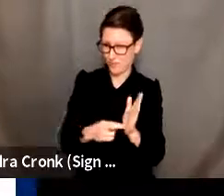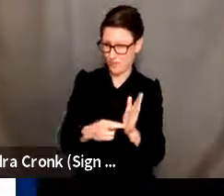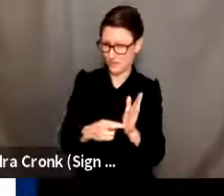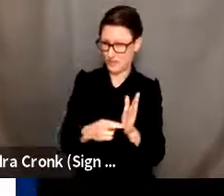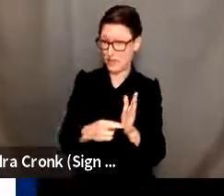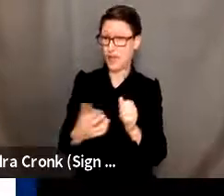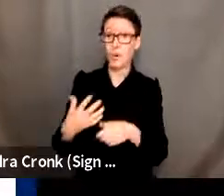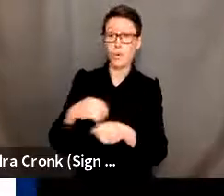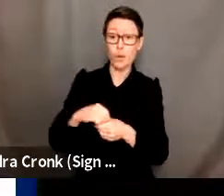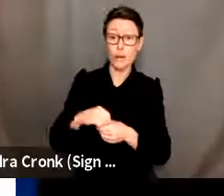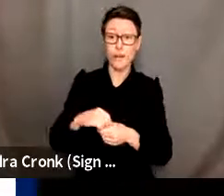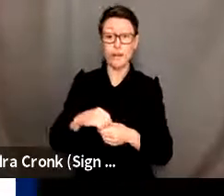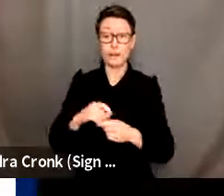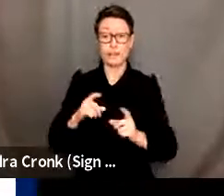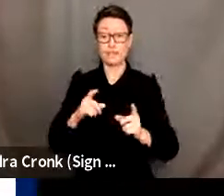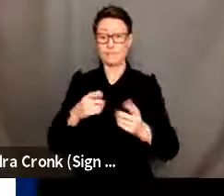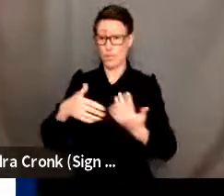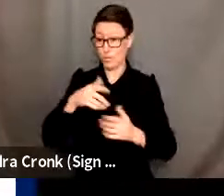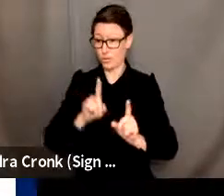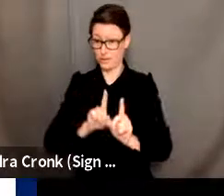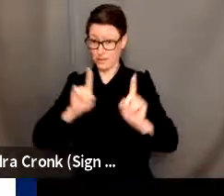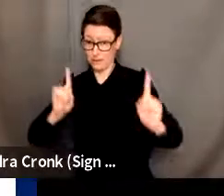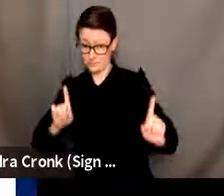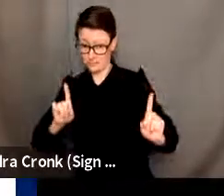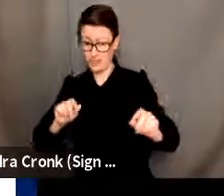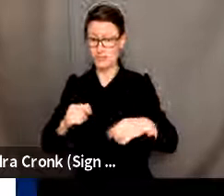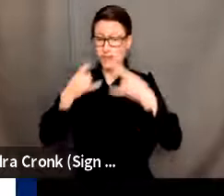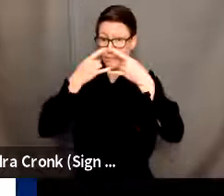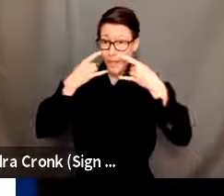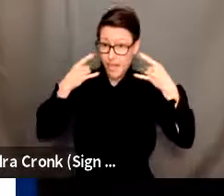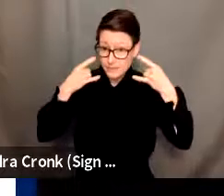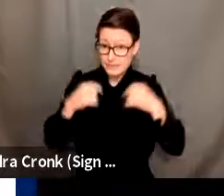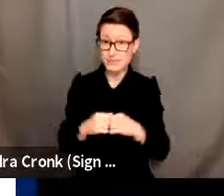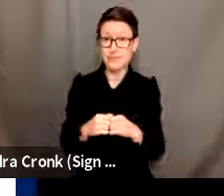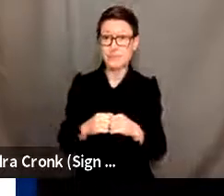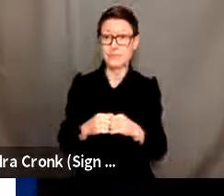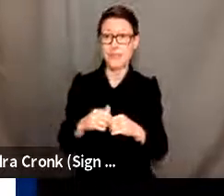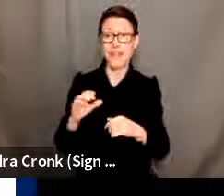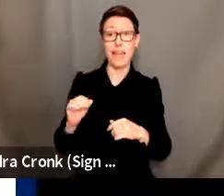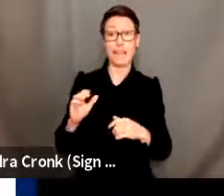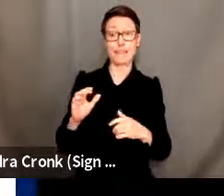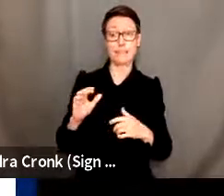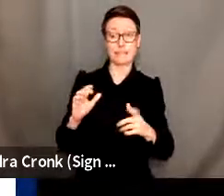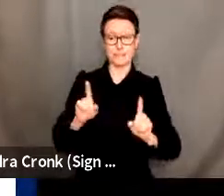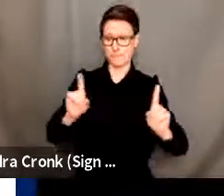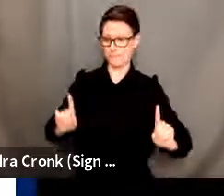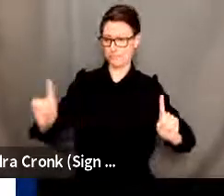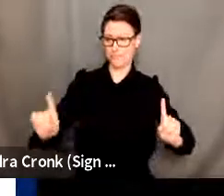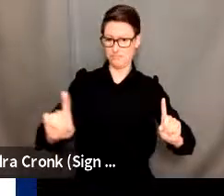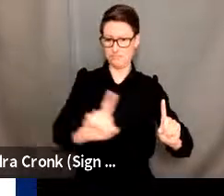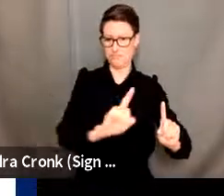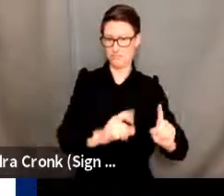distancing, mask wearing, and of course, we have spread our shifts out to make sure that everybody stays safe, and we